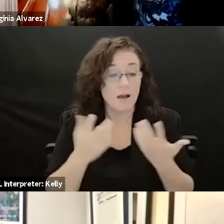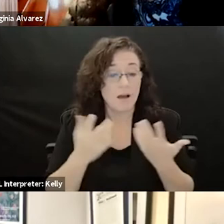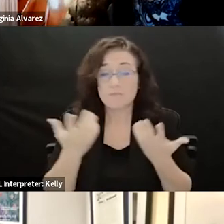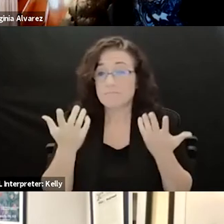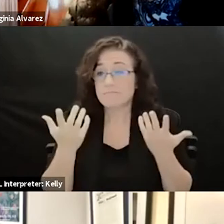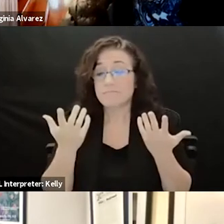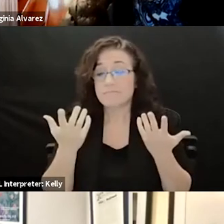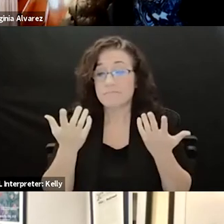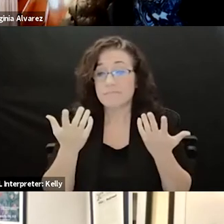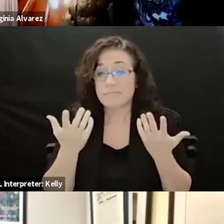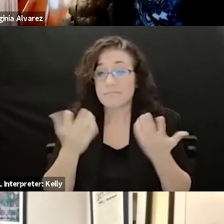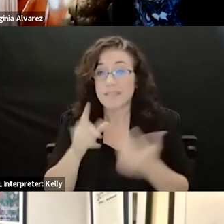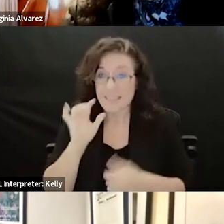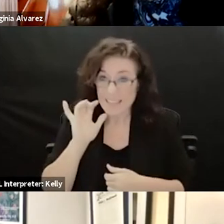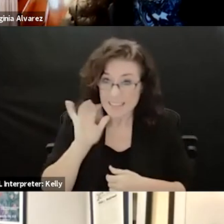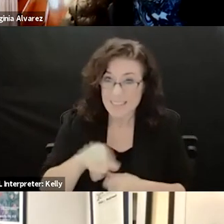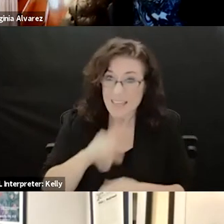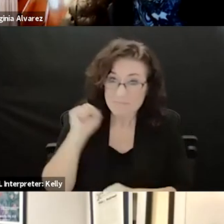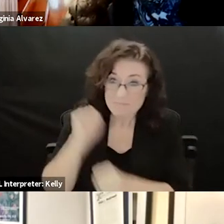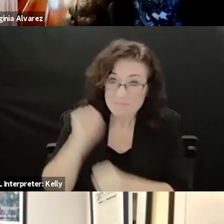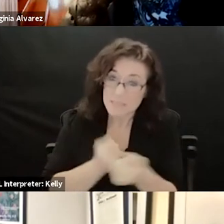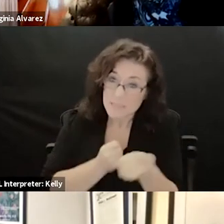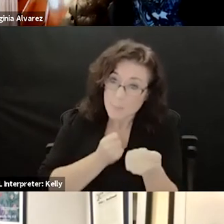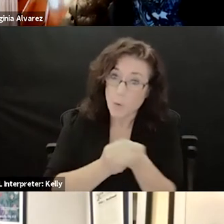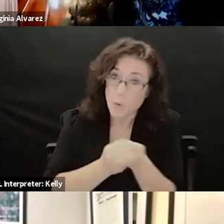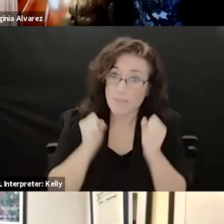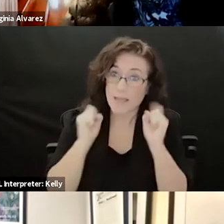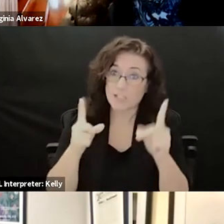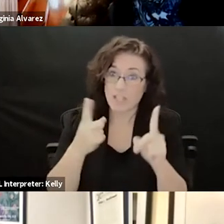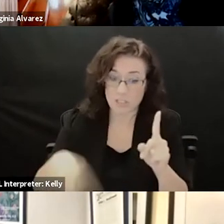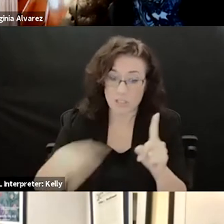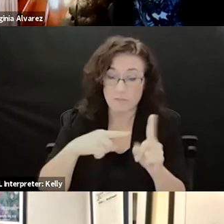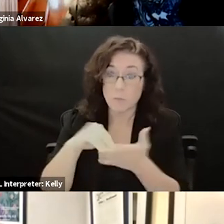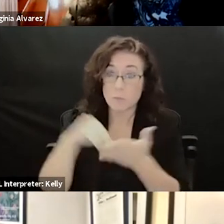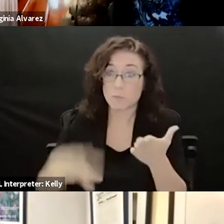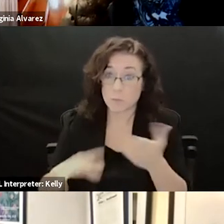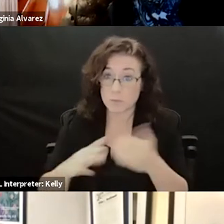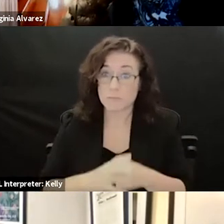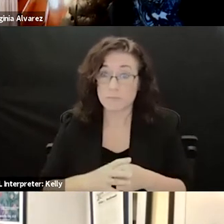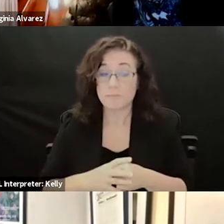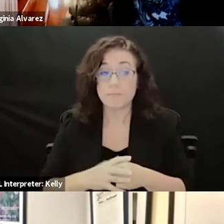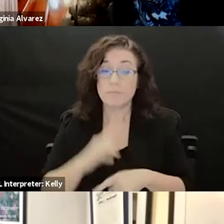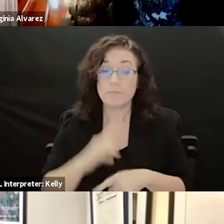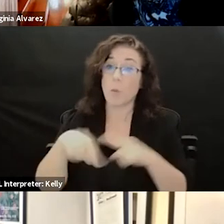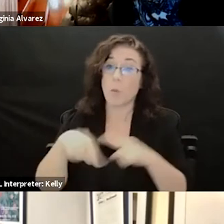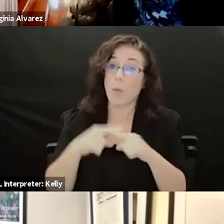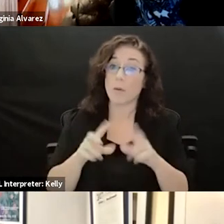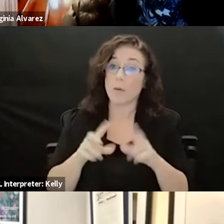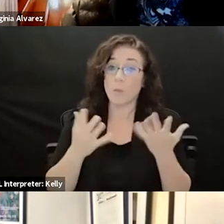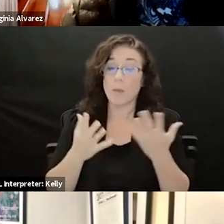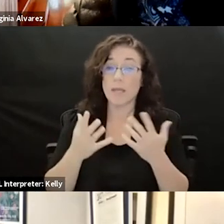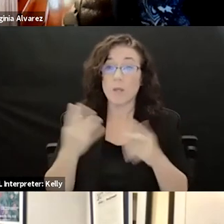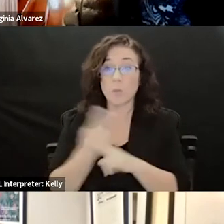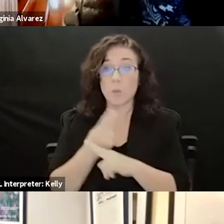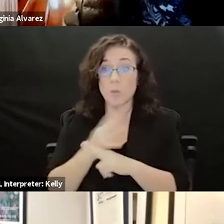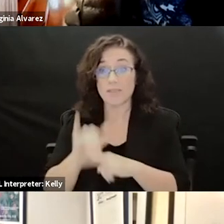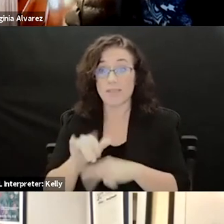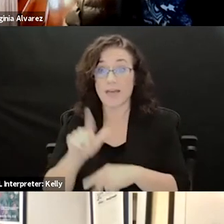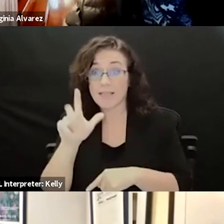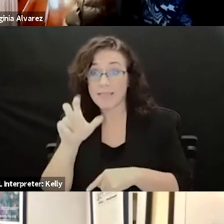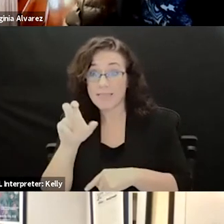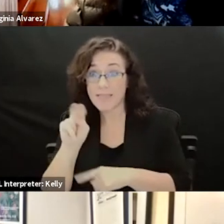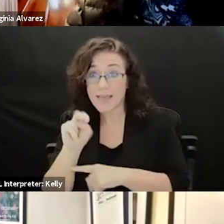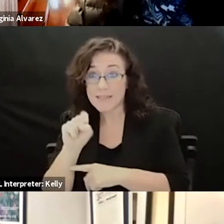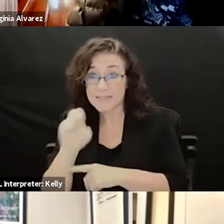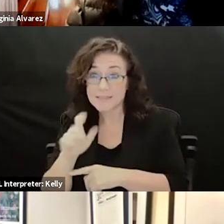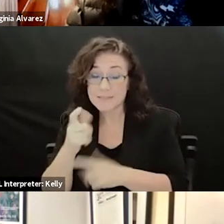alvarez said the education of our students and so when we start to look at things through an equitable lens then we're going to be looking at everyone and all their